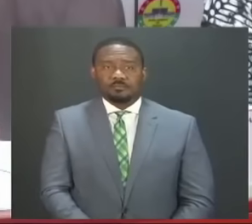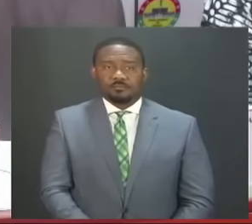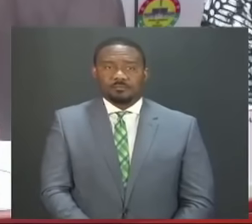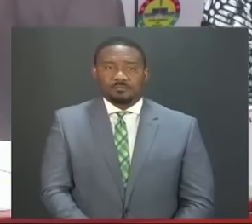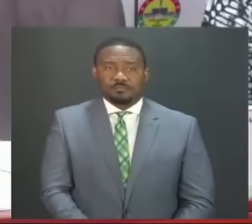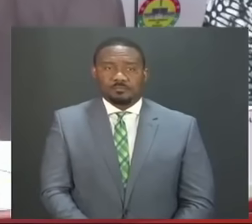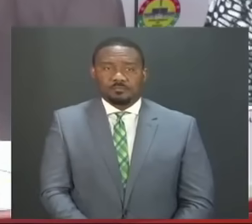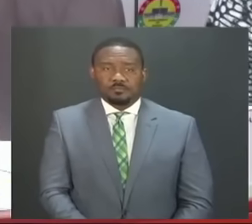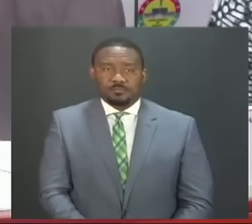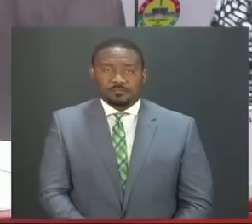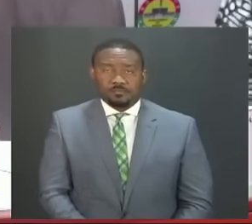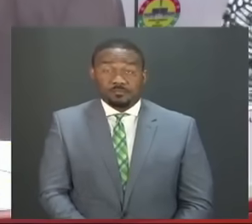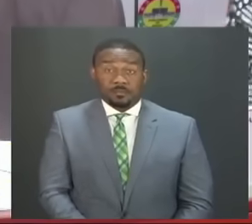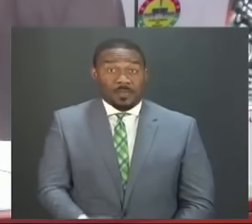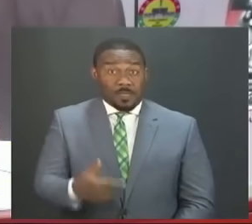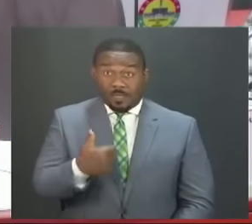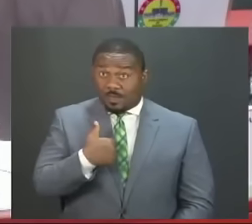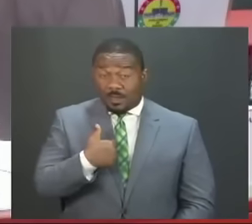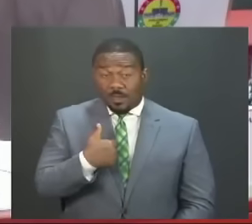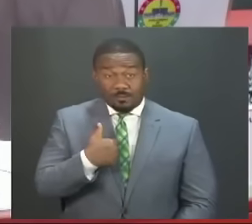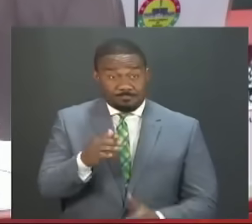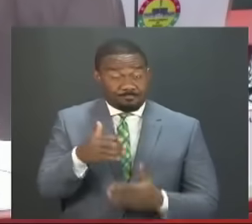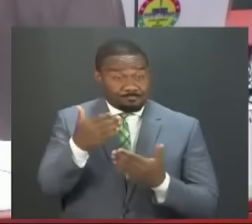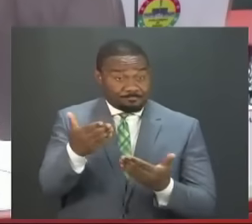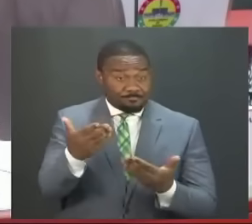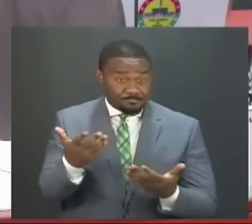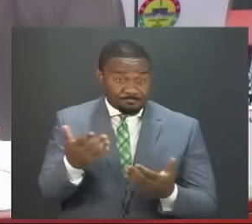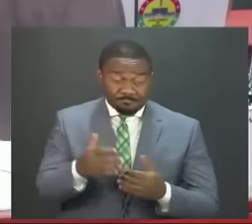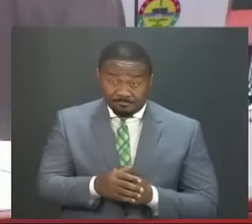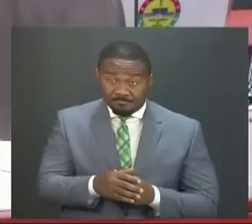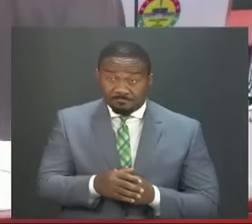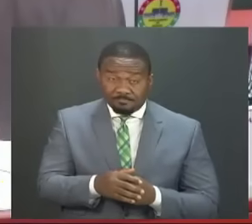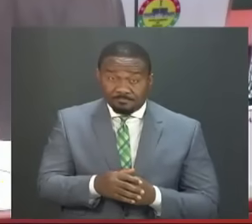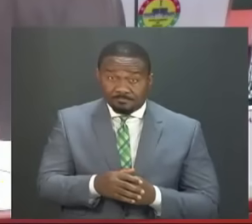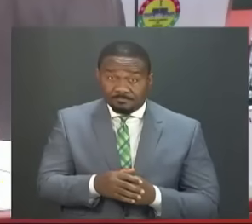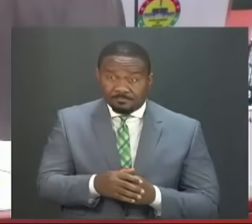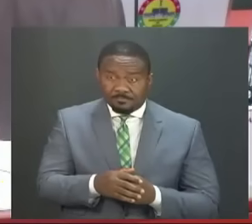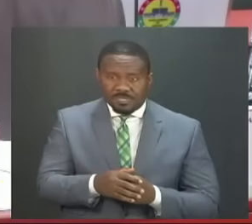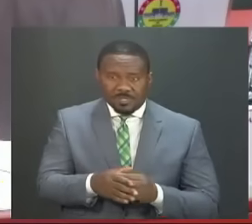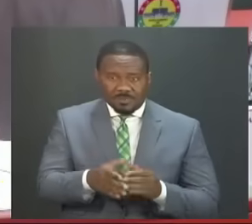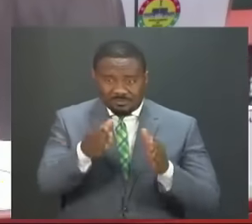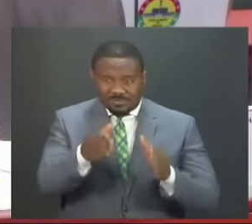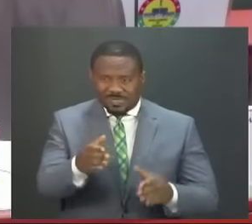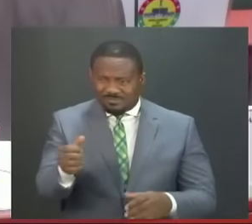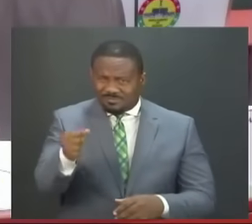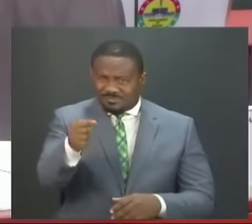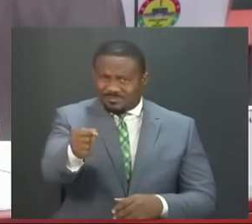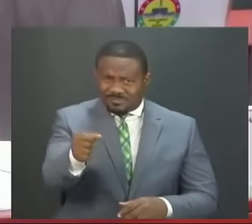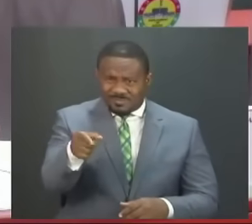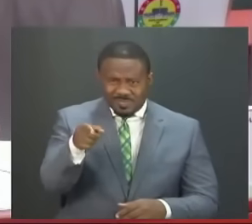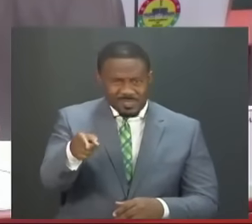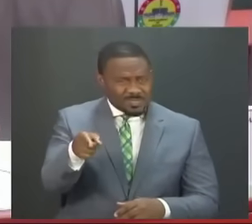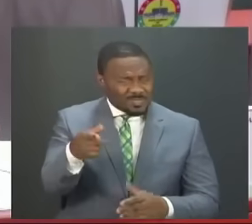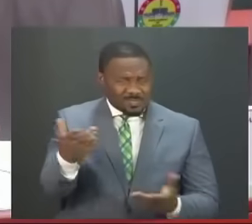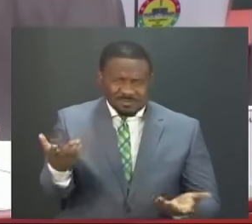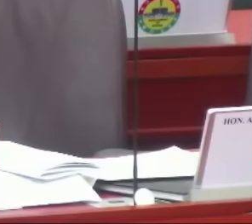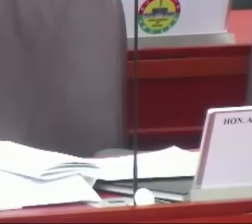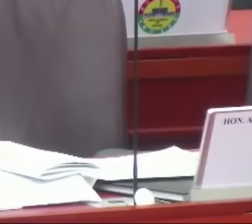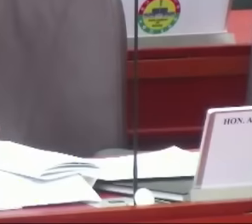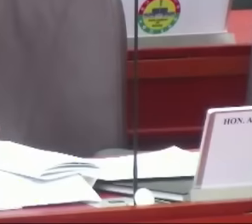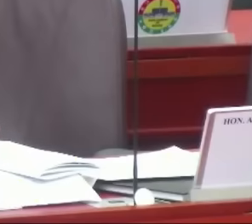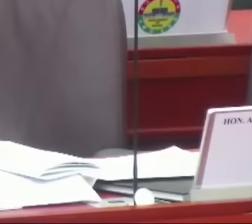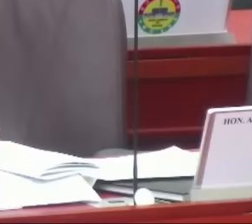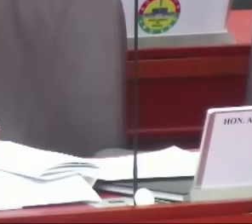I dare submit that the man who is going to be nominated himself is conflicted. He is in